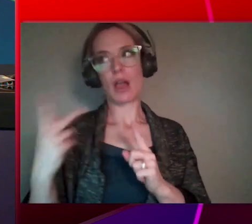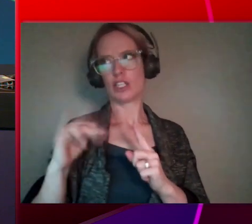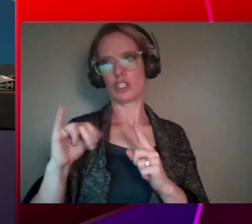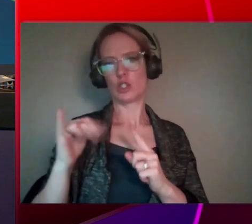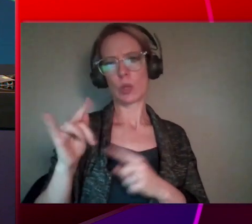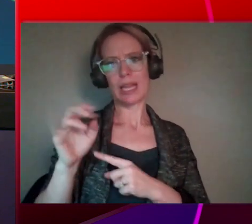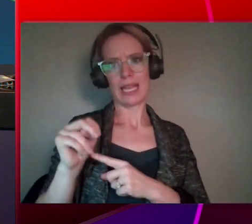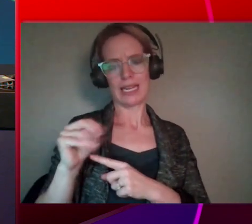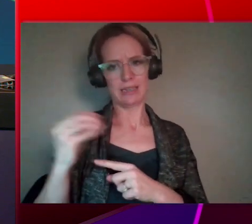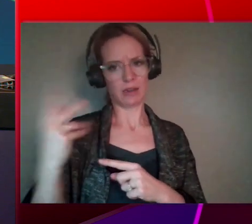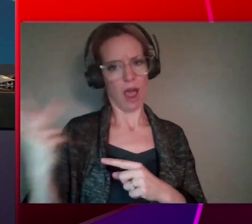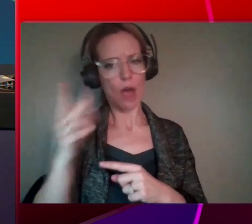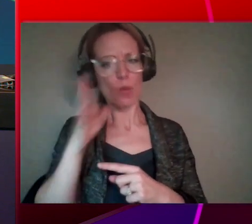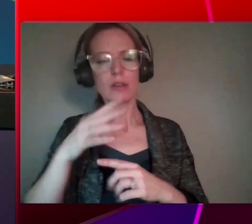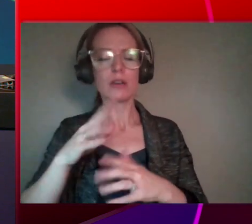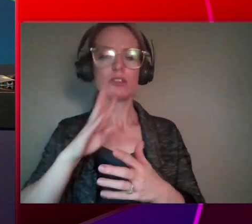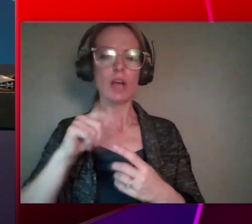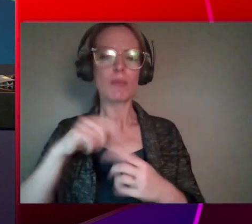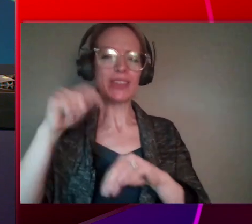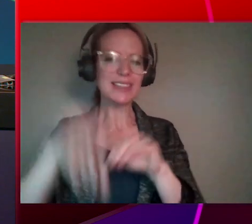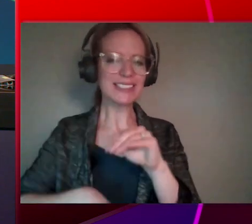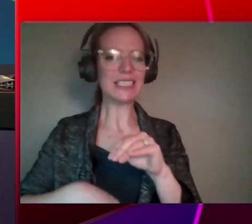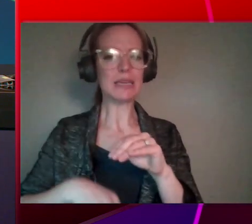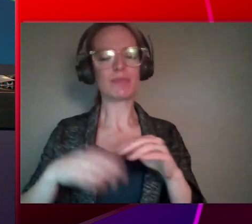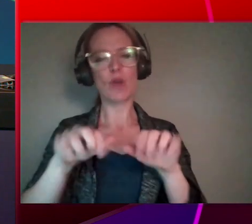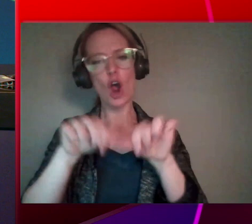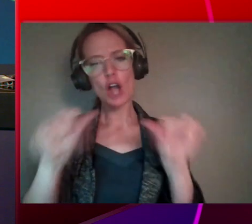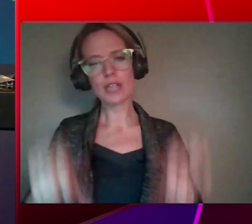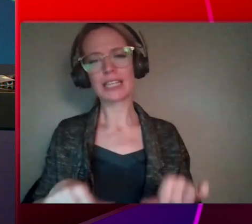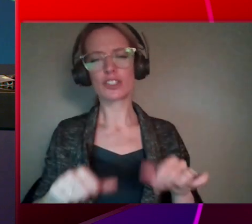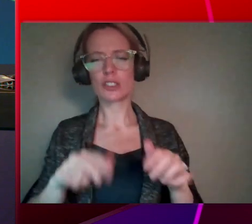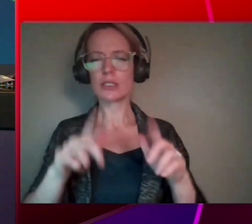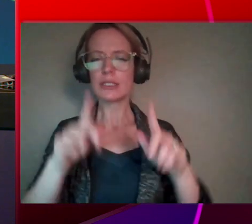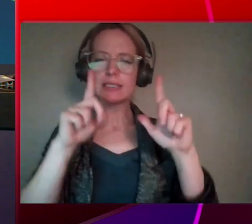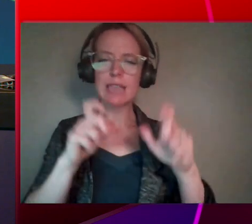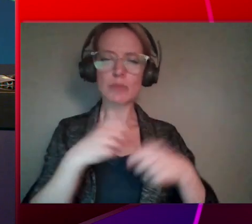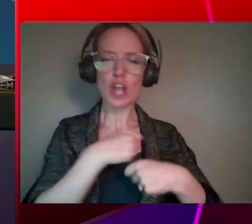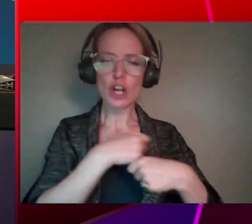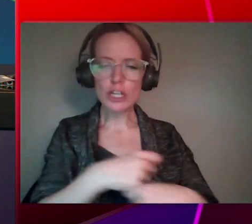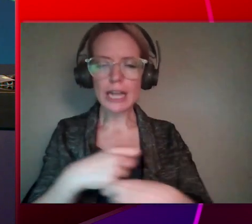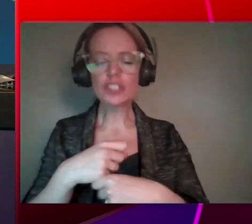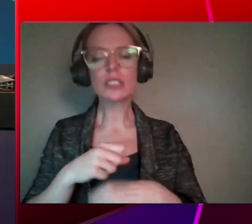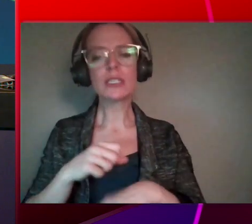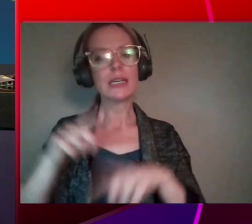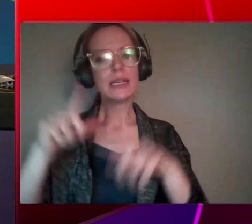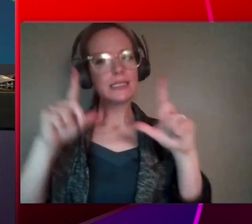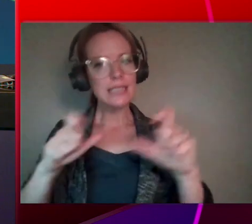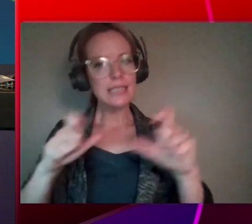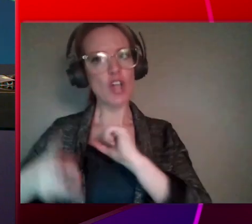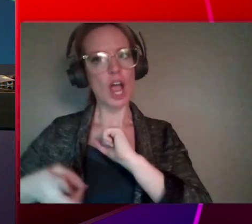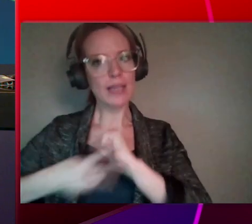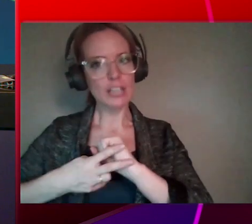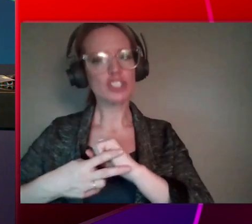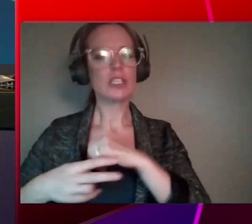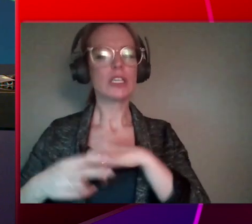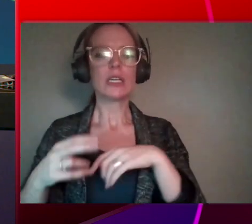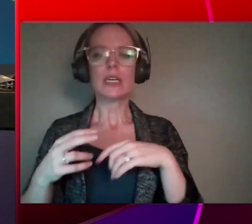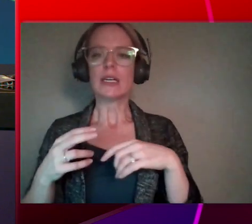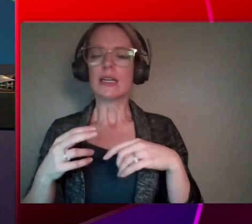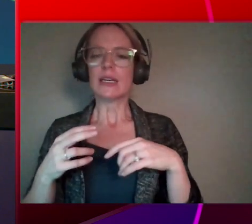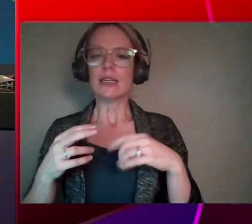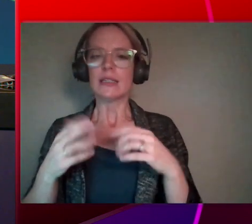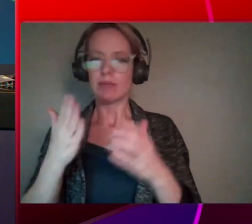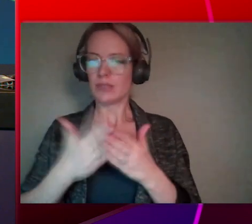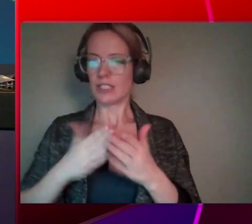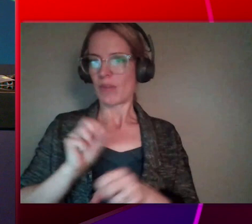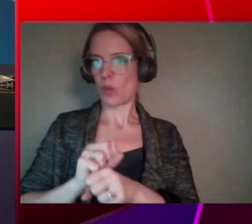the snapshot creation, some of the snapshot caching work that really led to the